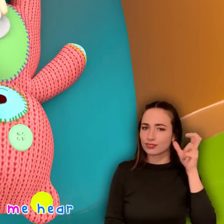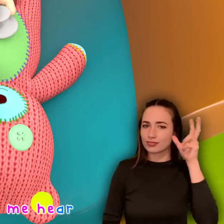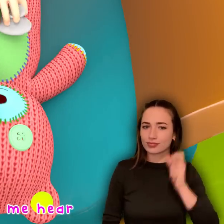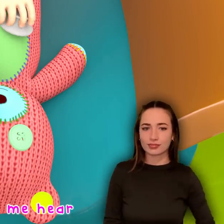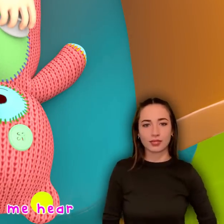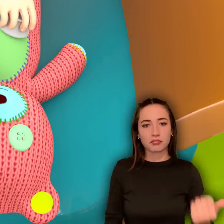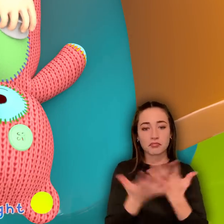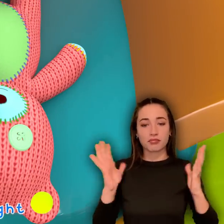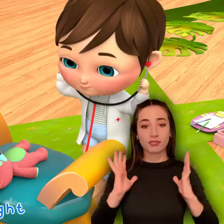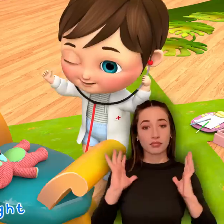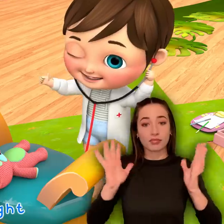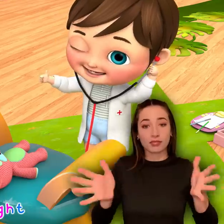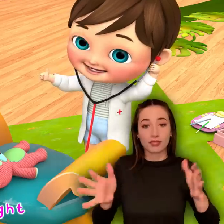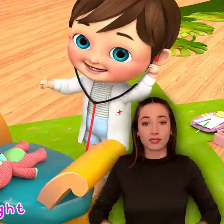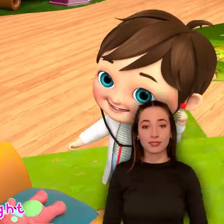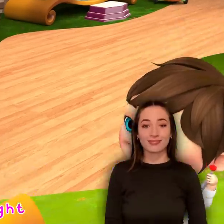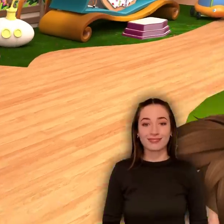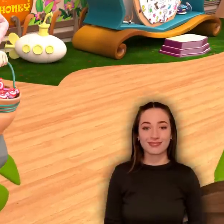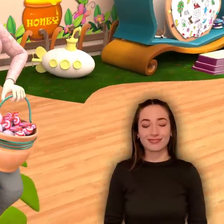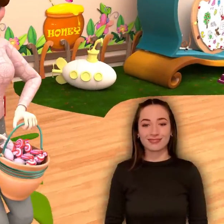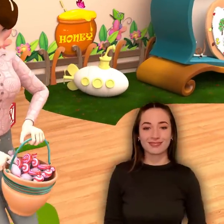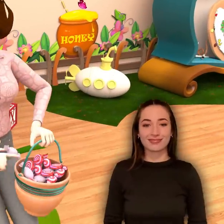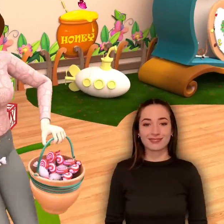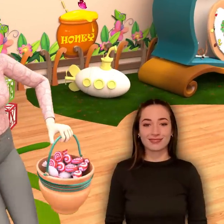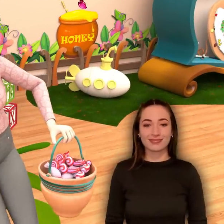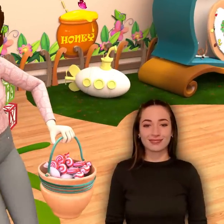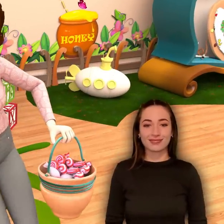let me hear everything's all right